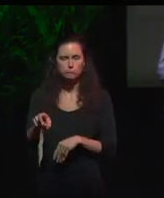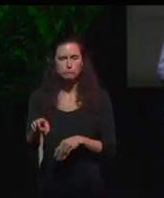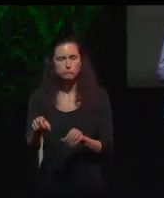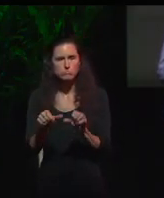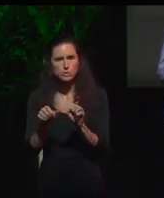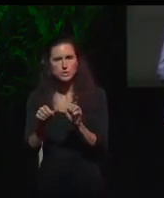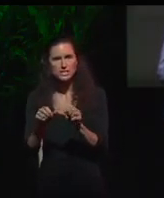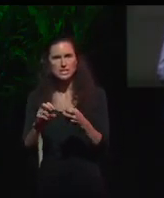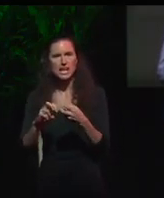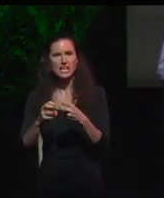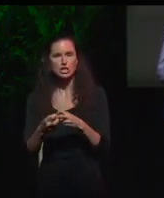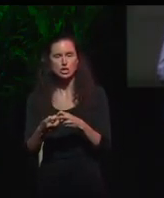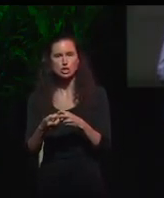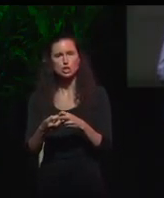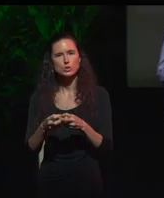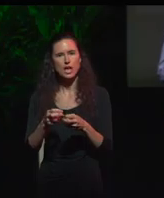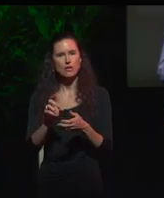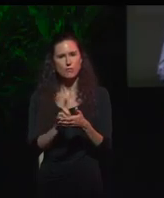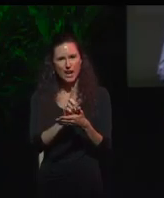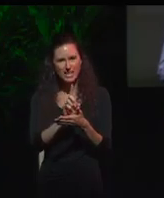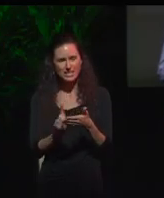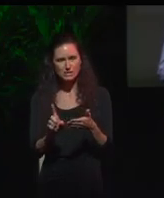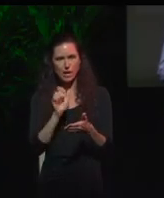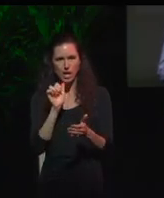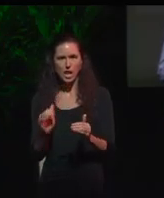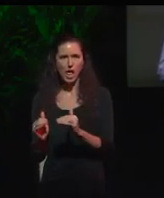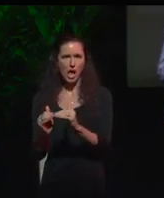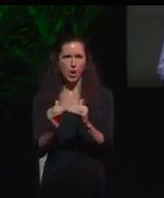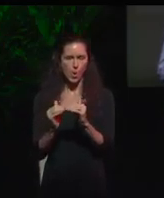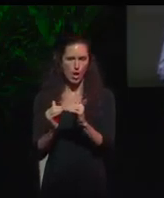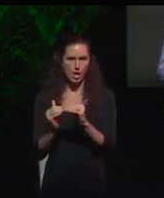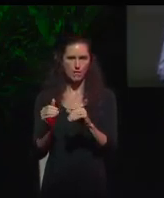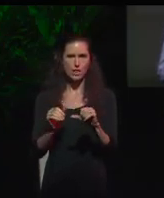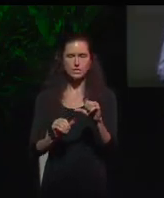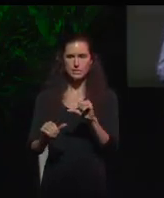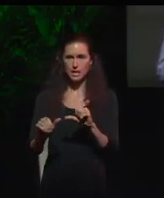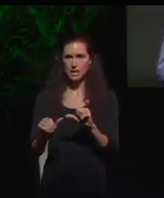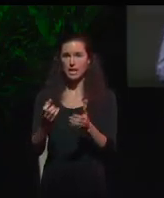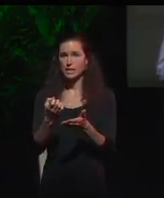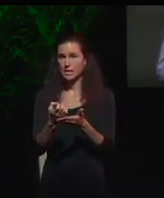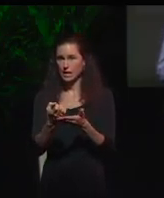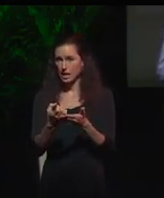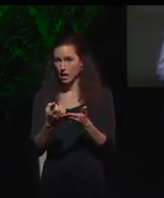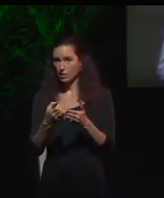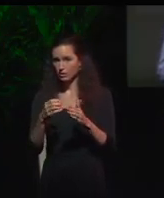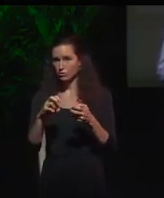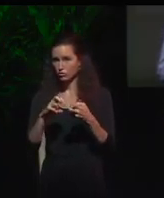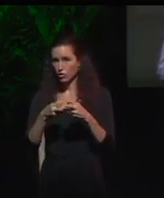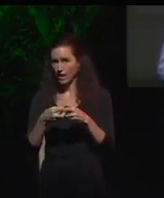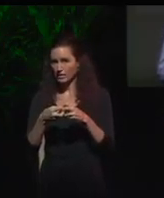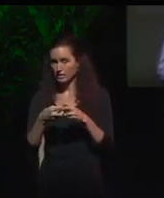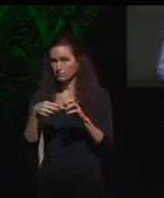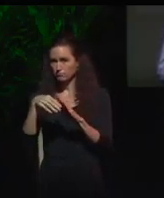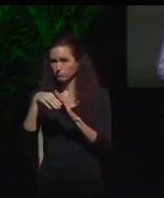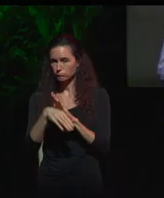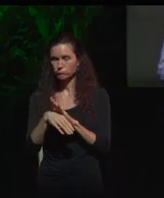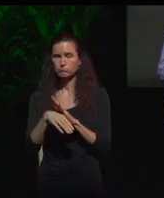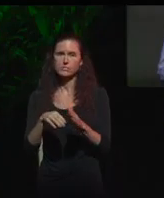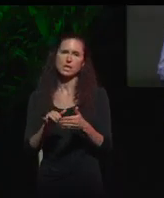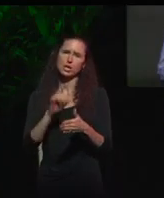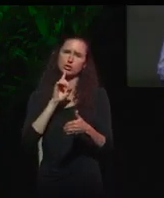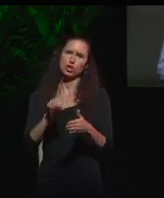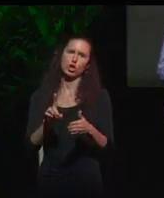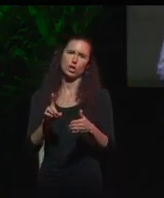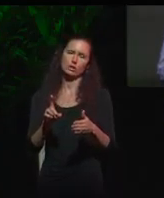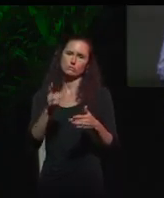persistent issues of racism and inequity of our society. The economic crisis that, although surely ignited by the